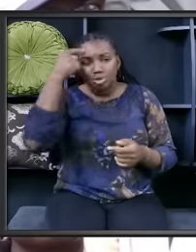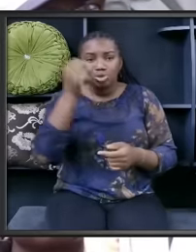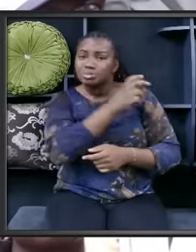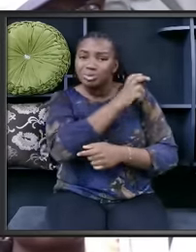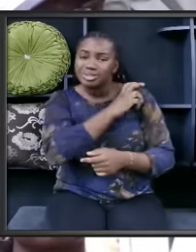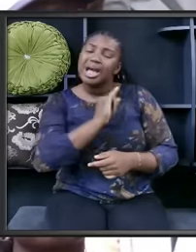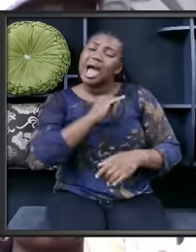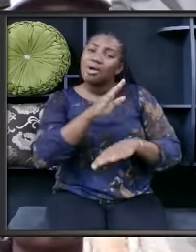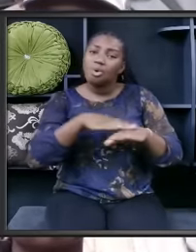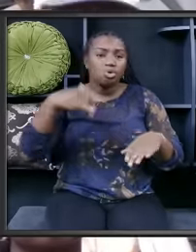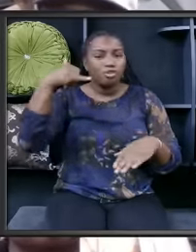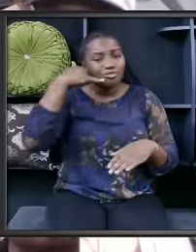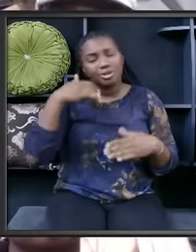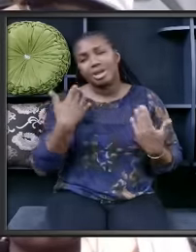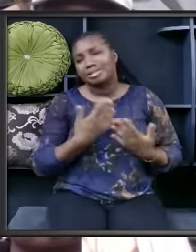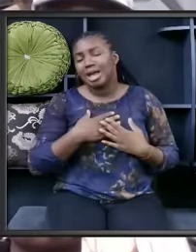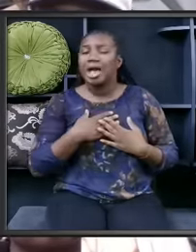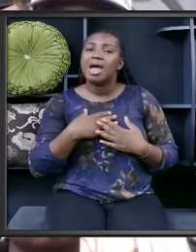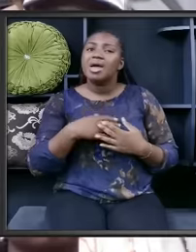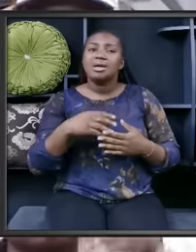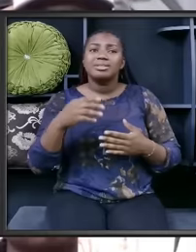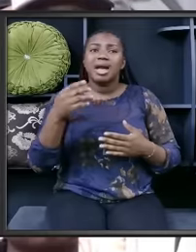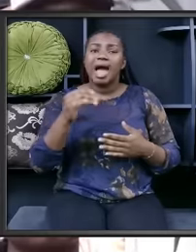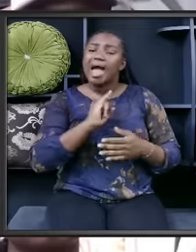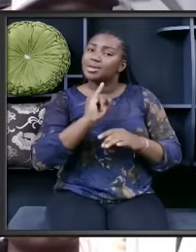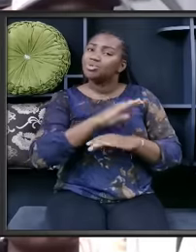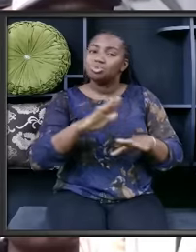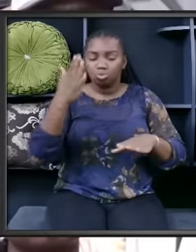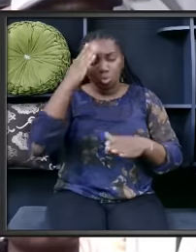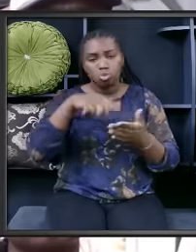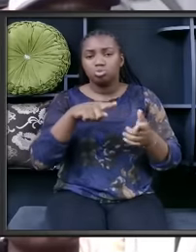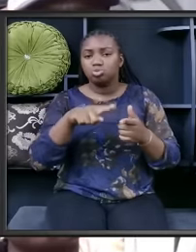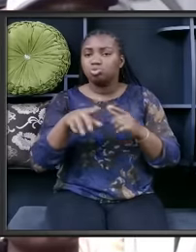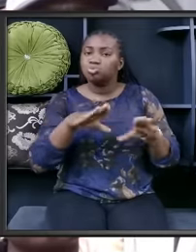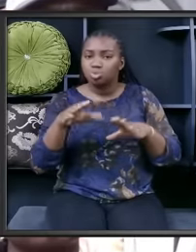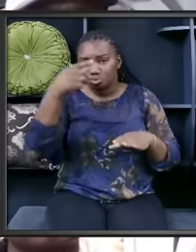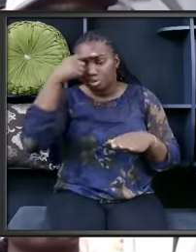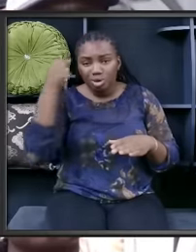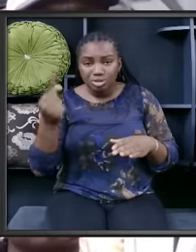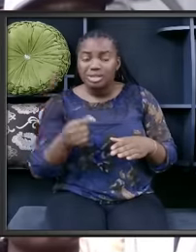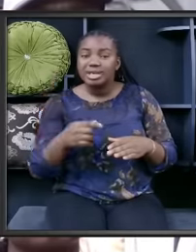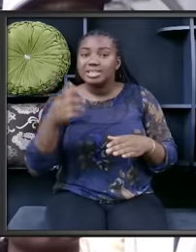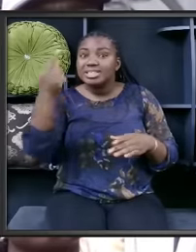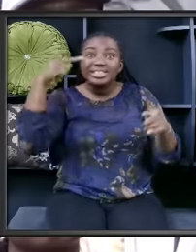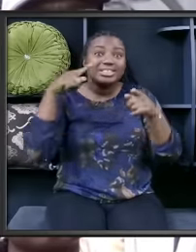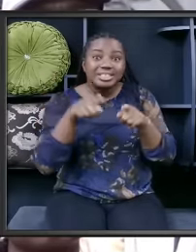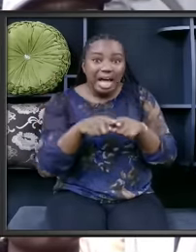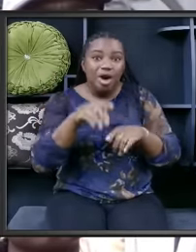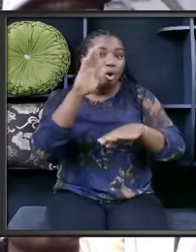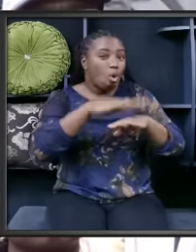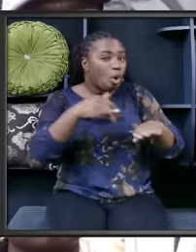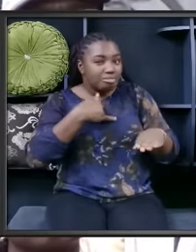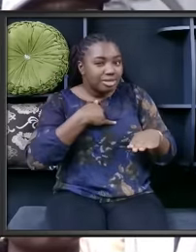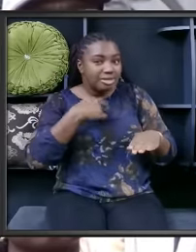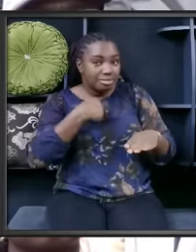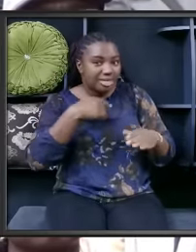say, darling, please. I don't know what to do. Because the girl, his sister, don't call me for phone. Say, brother, don't come home